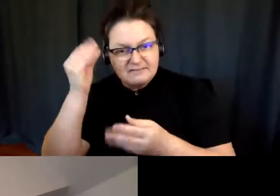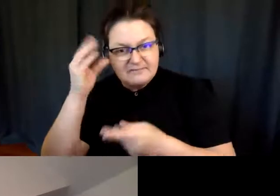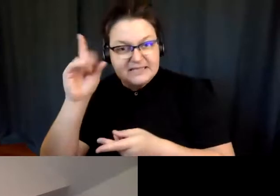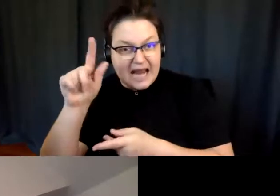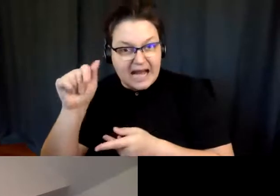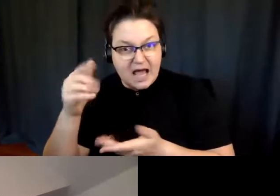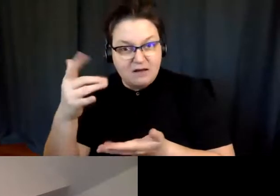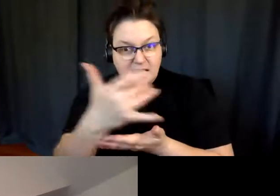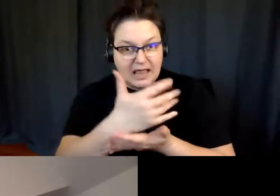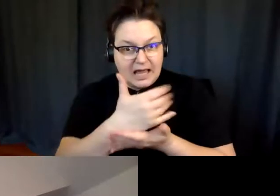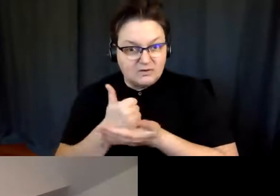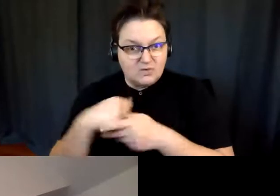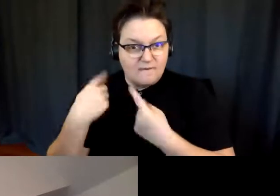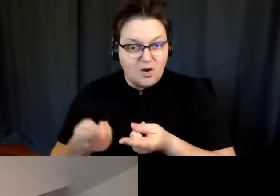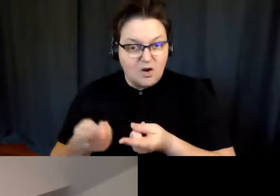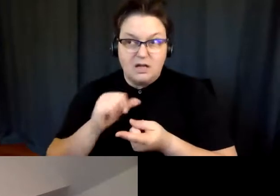long-term.